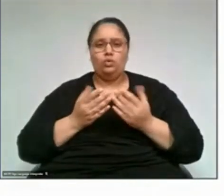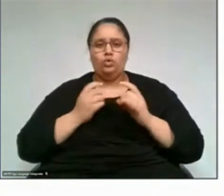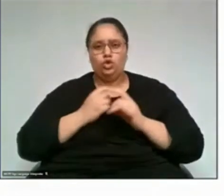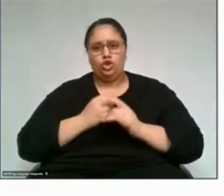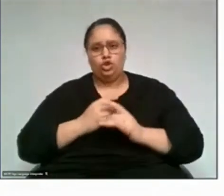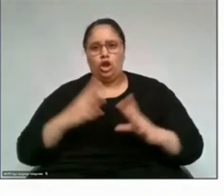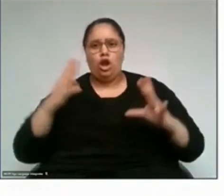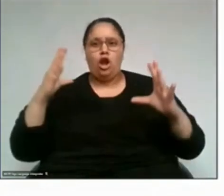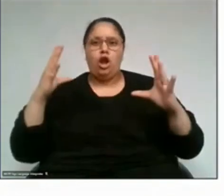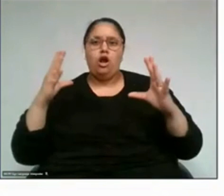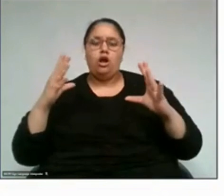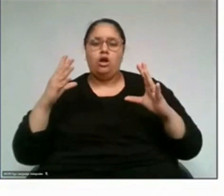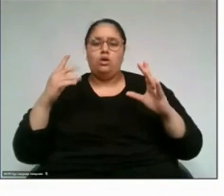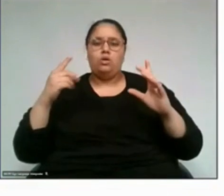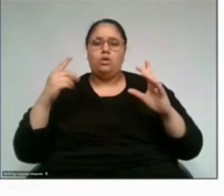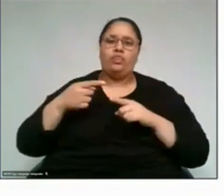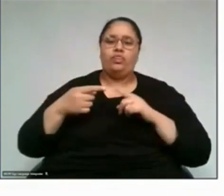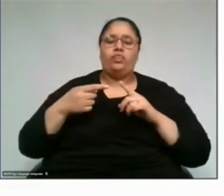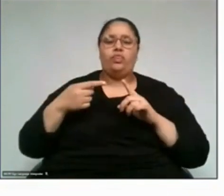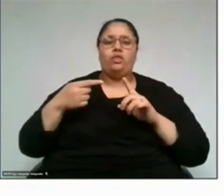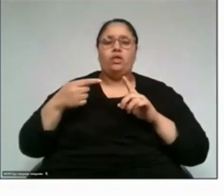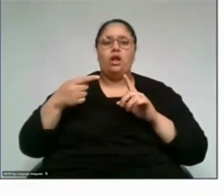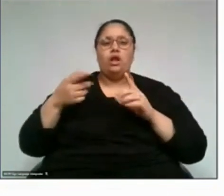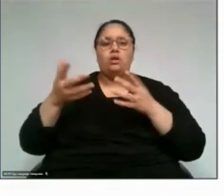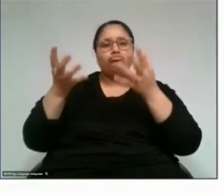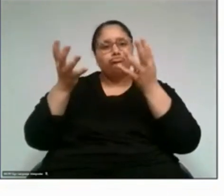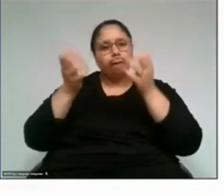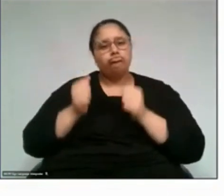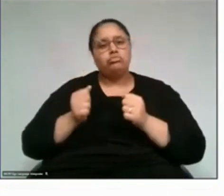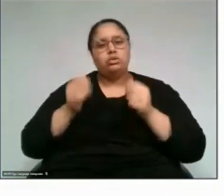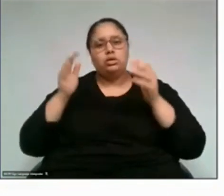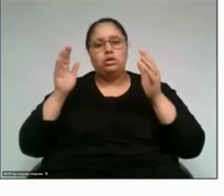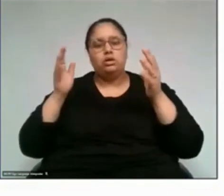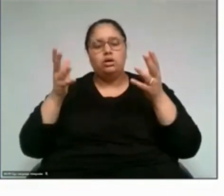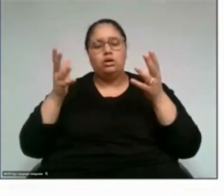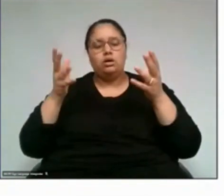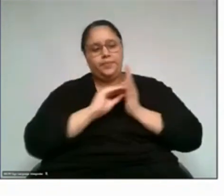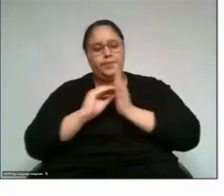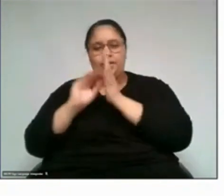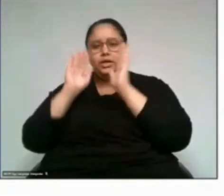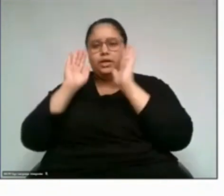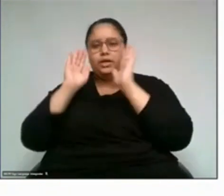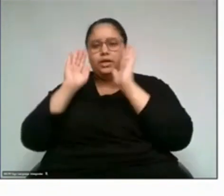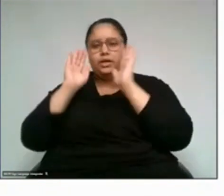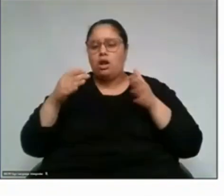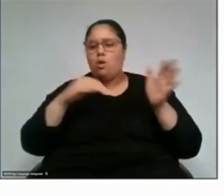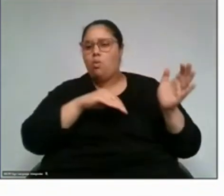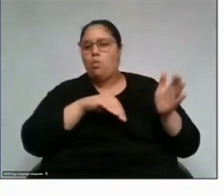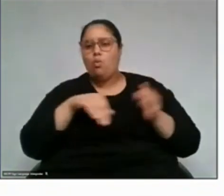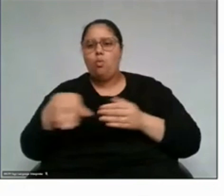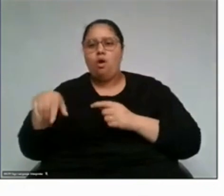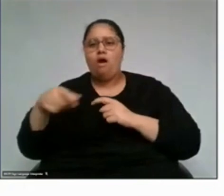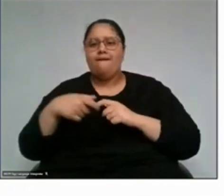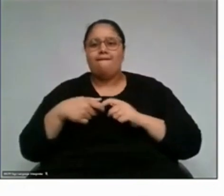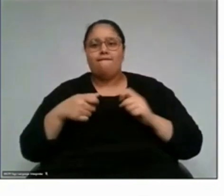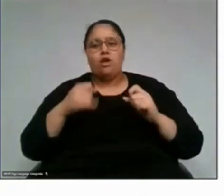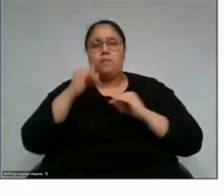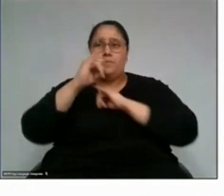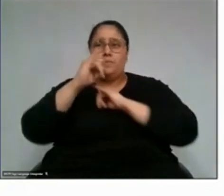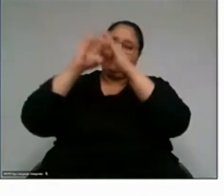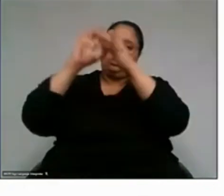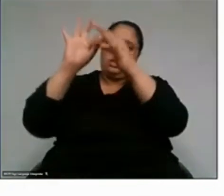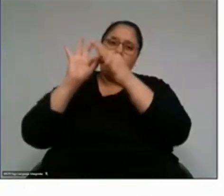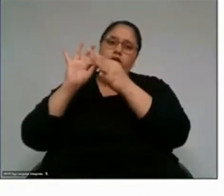deflect, and to draw attention away from the monumental international